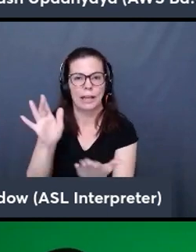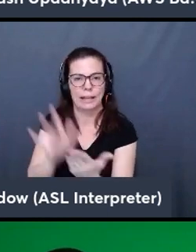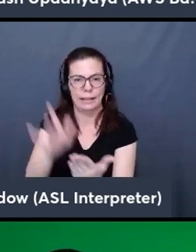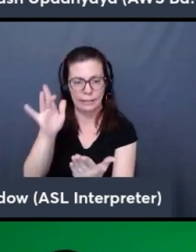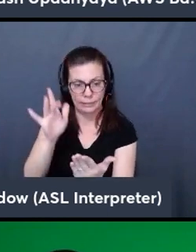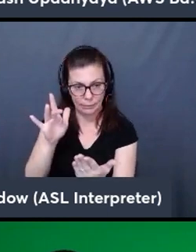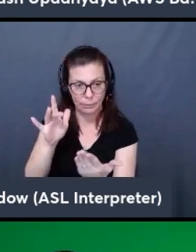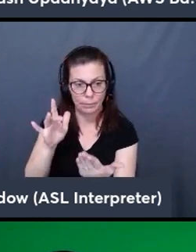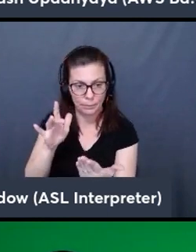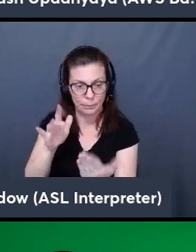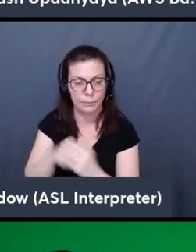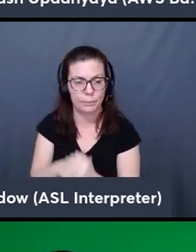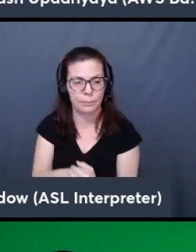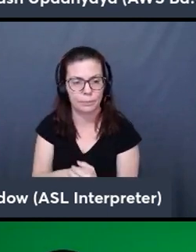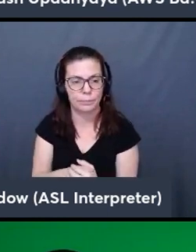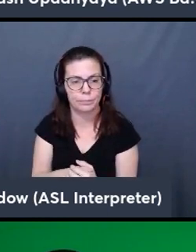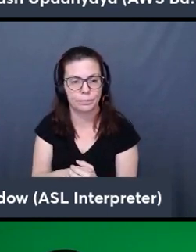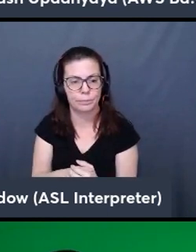Resources.